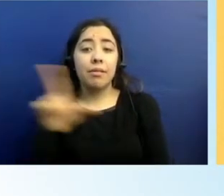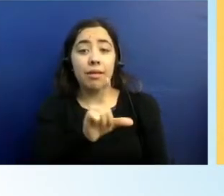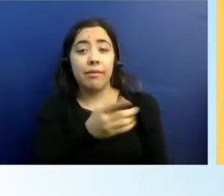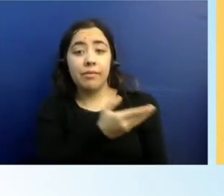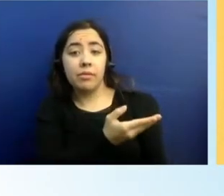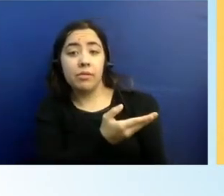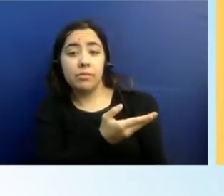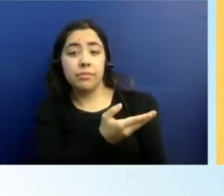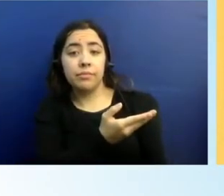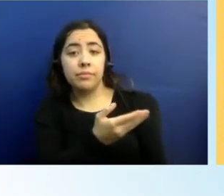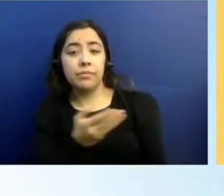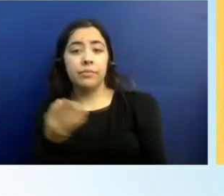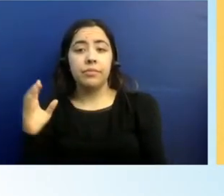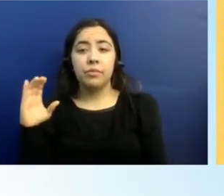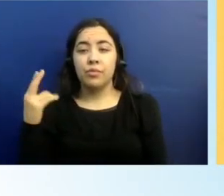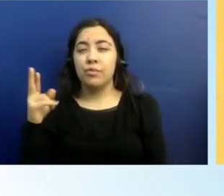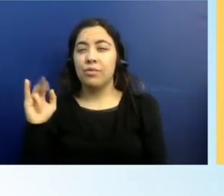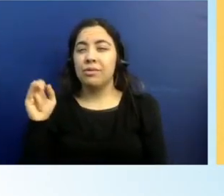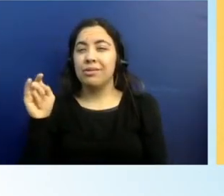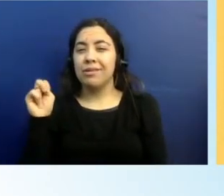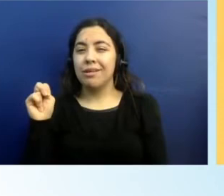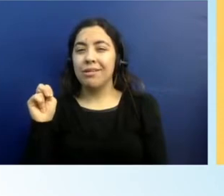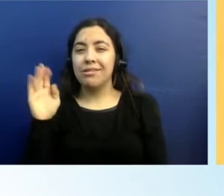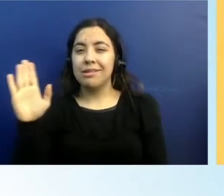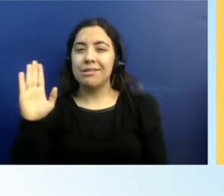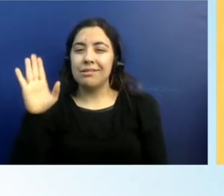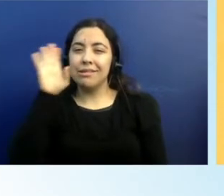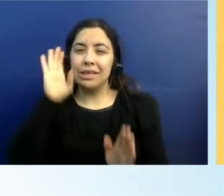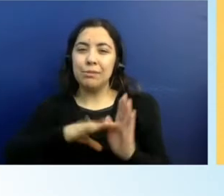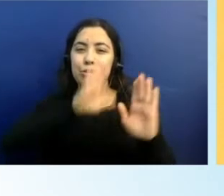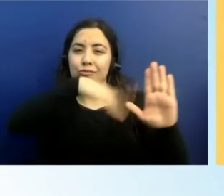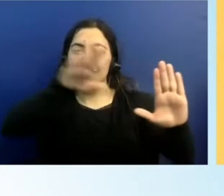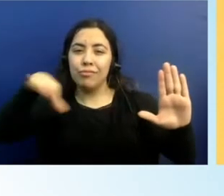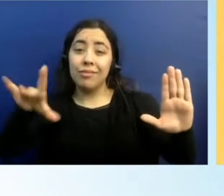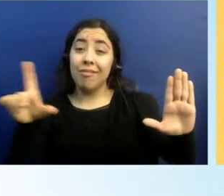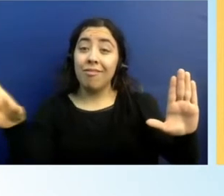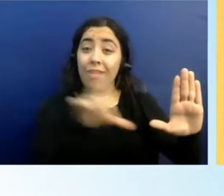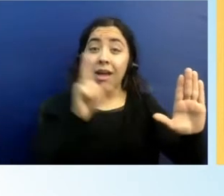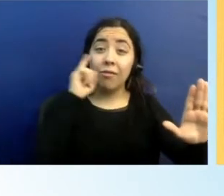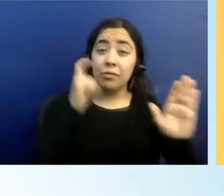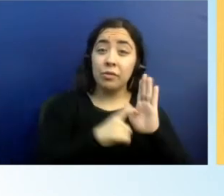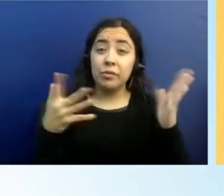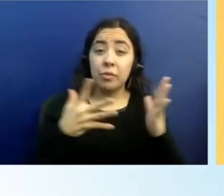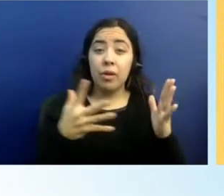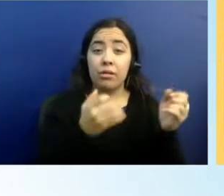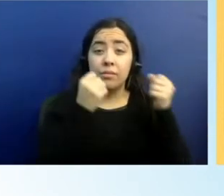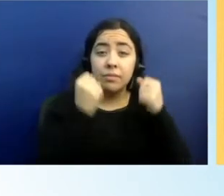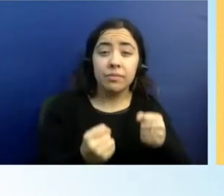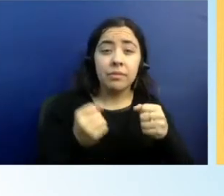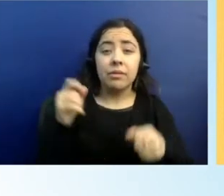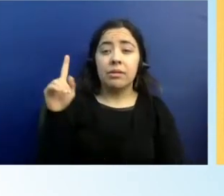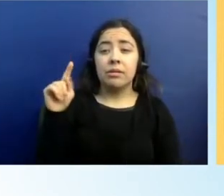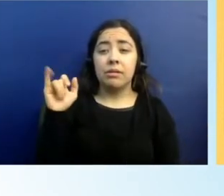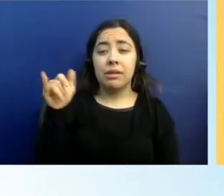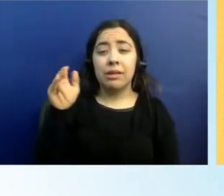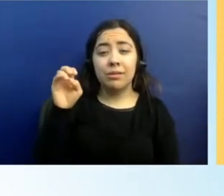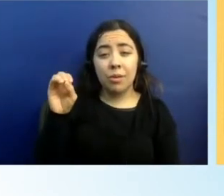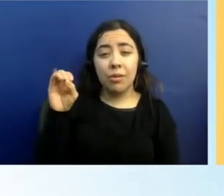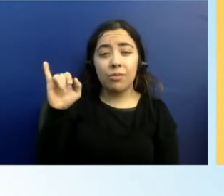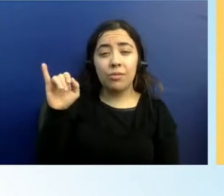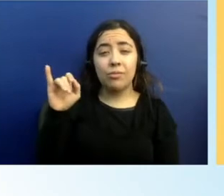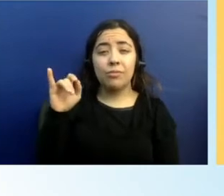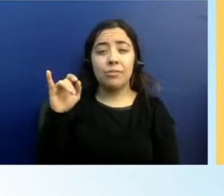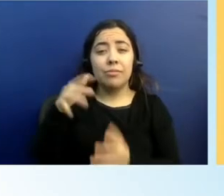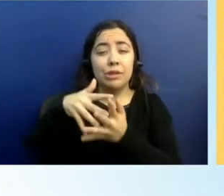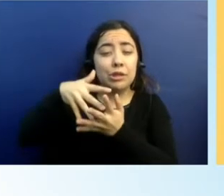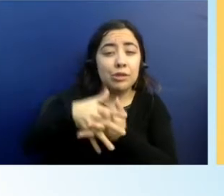it, on the left of that mural, it starts out with the Taino indigenous cultures from Puerto